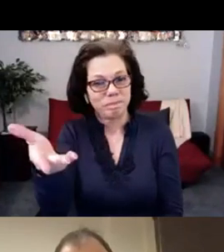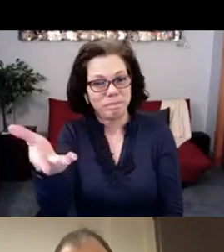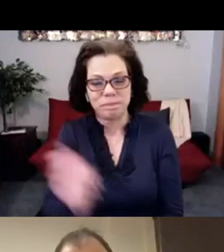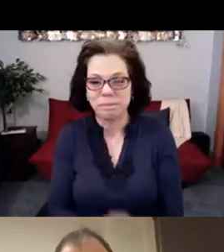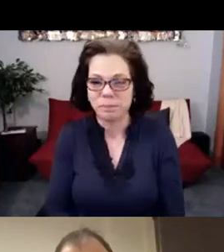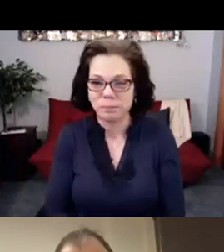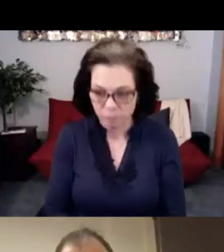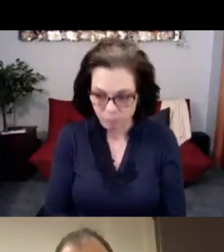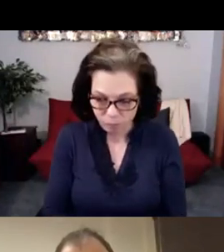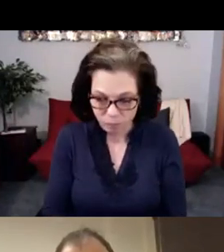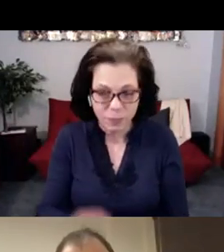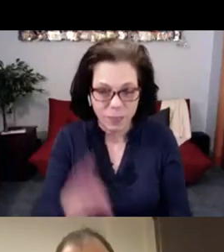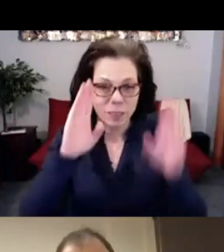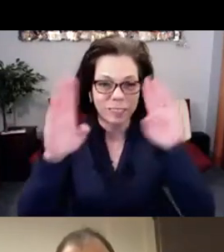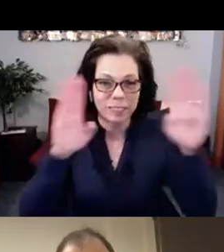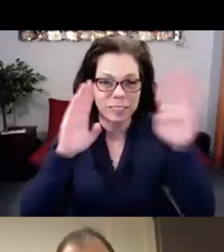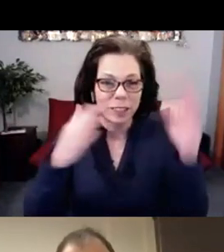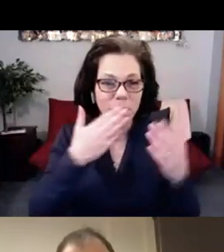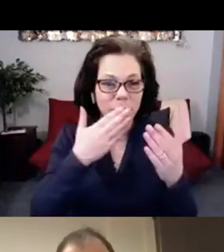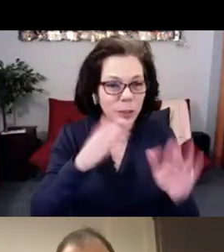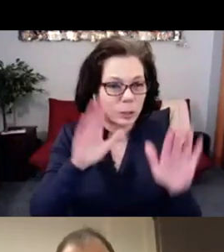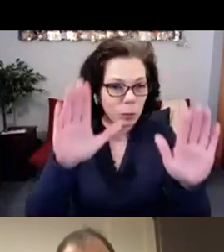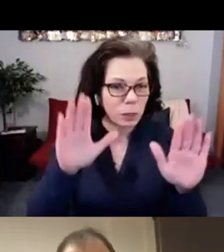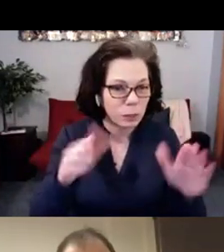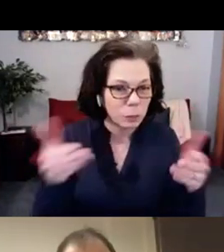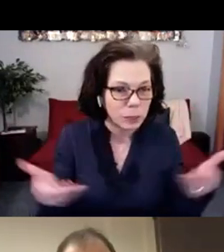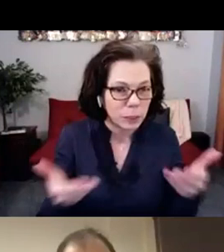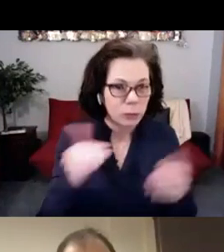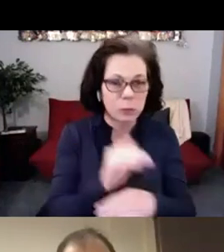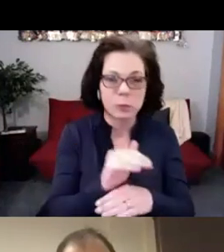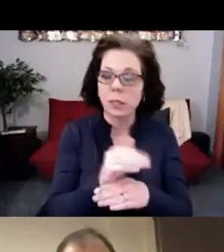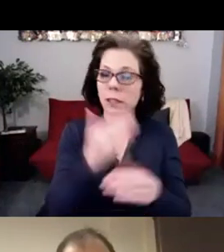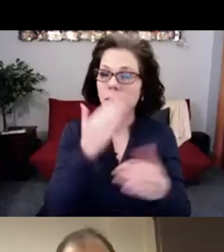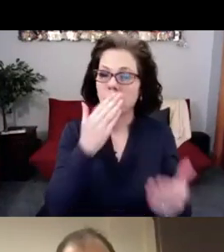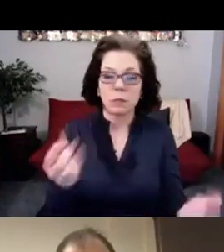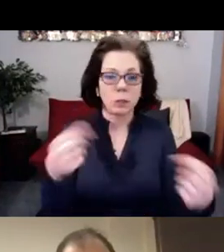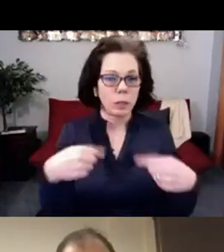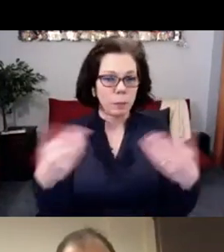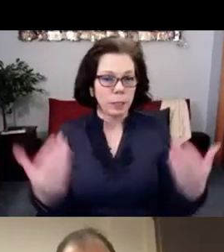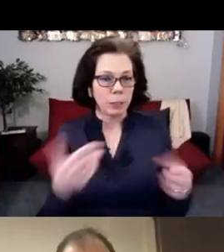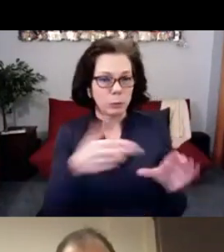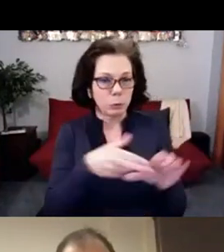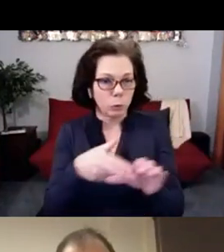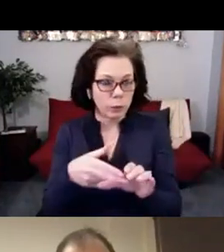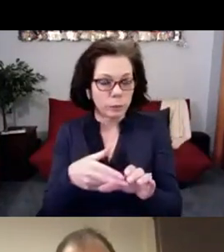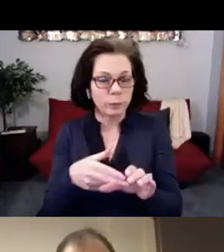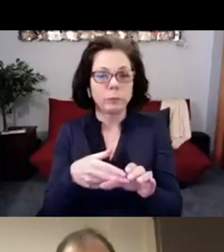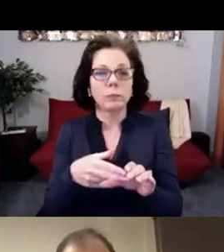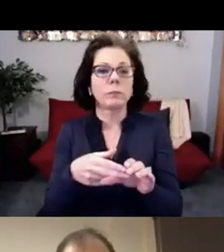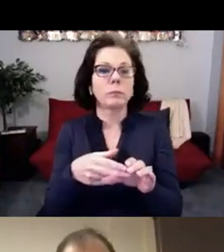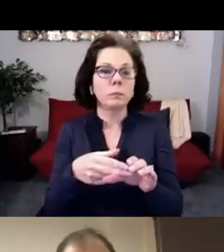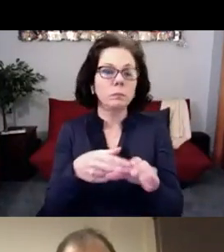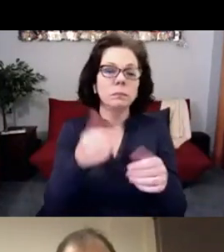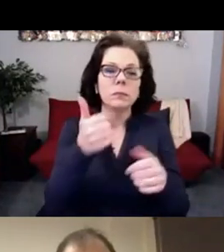Thank you, Jeffrey. It's great to be with everyone this evening. Thank you for joining us. Each season and each